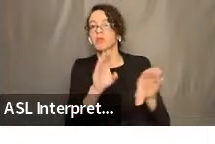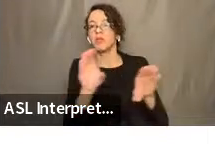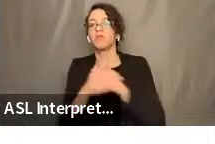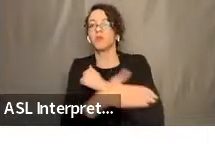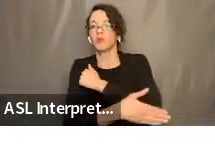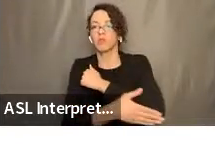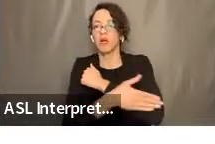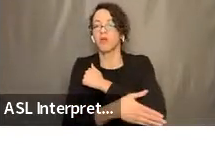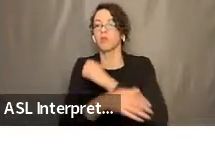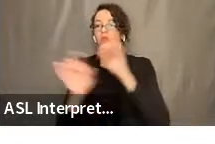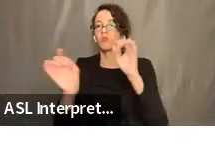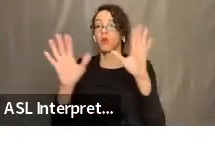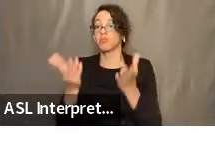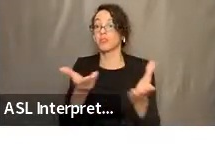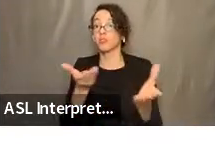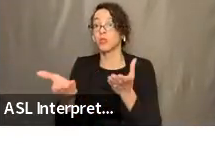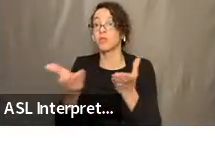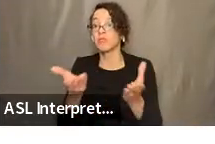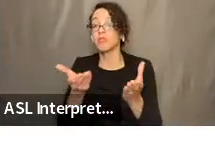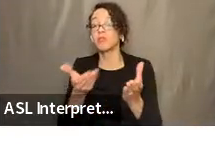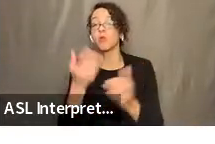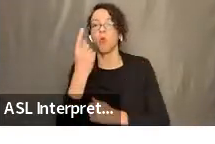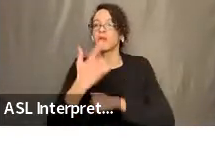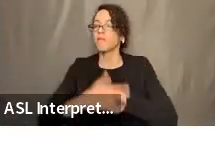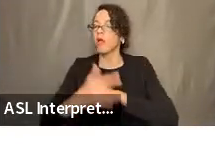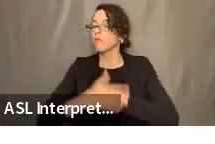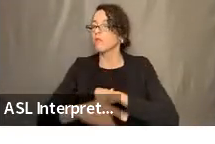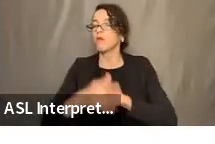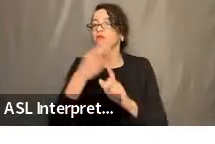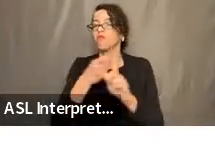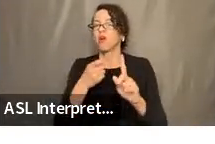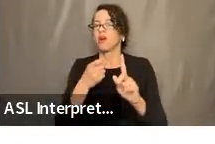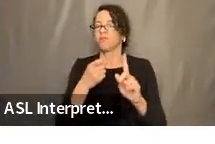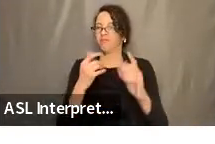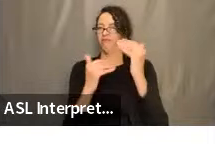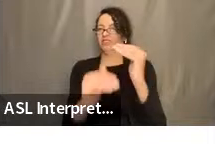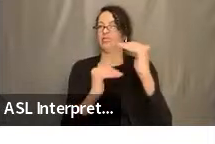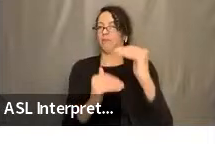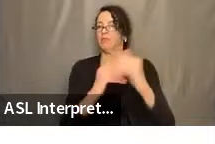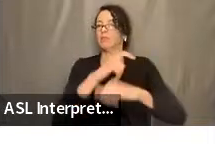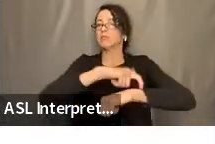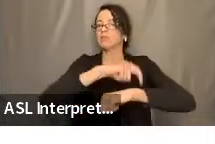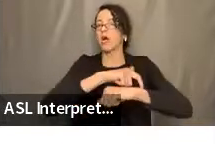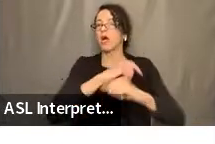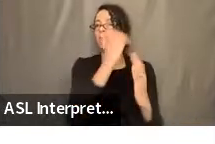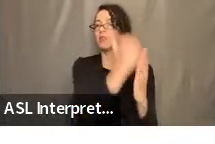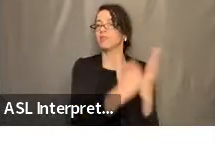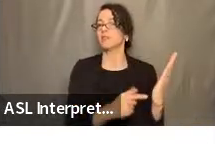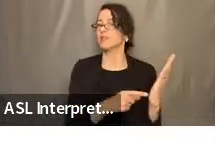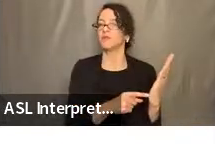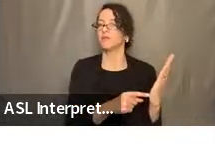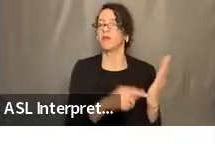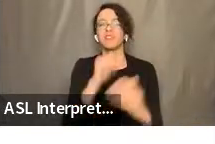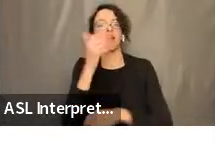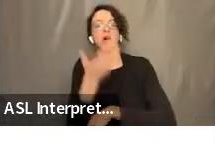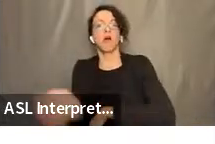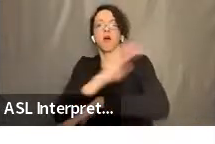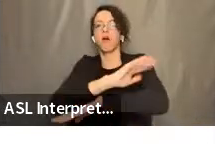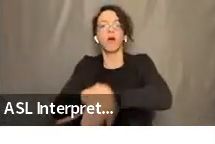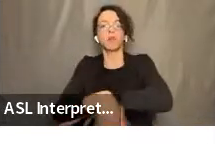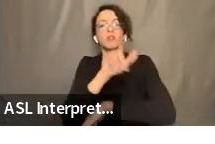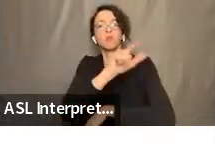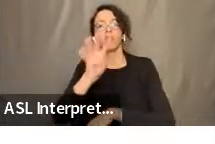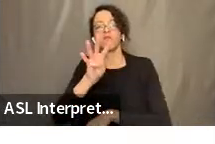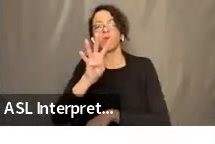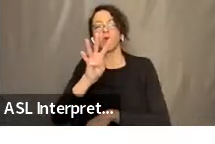they're only available from the times listed and does not cover 24 hours. And because of